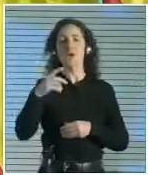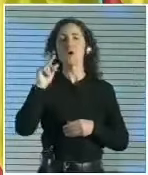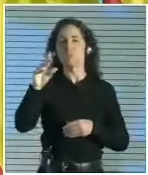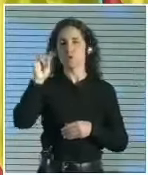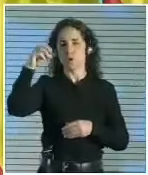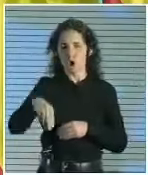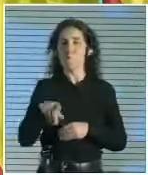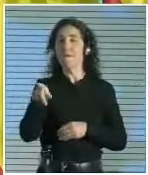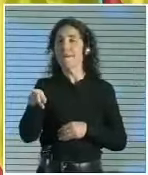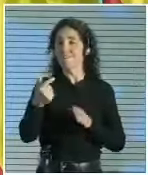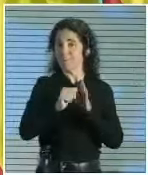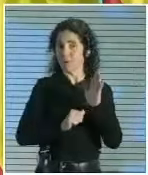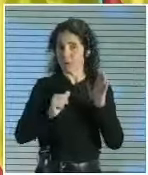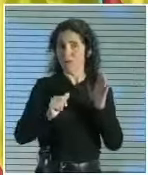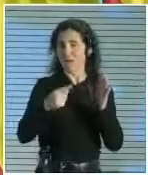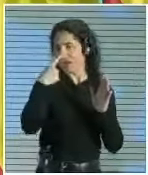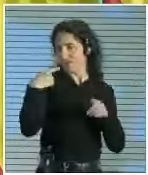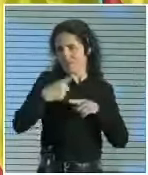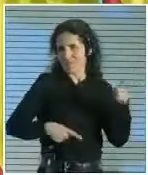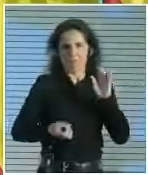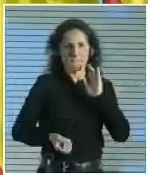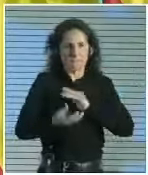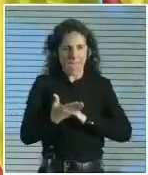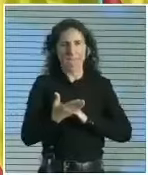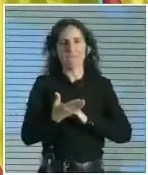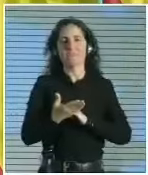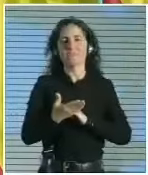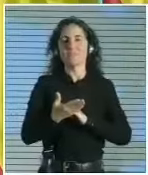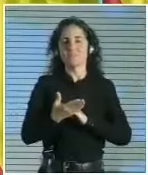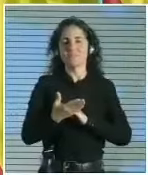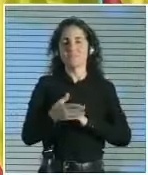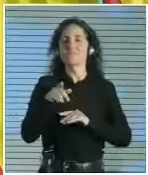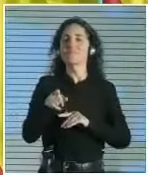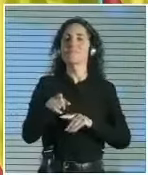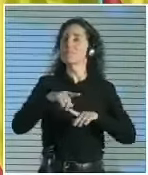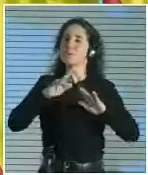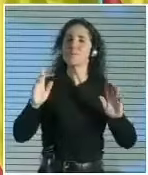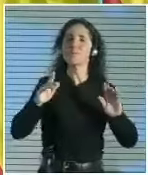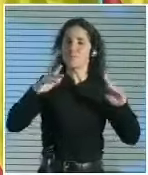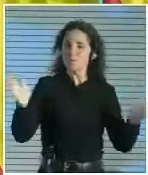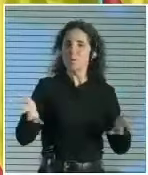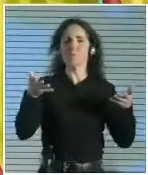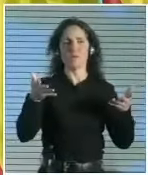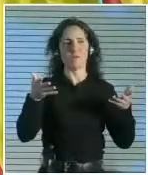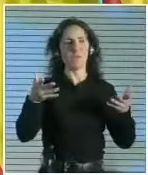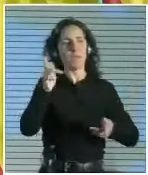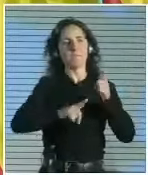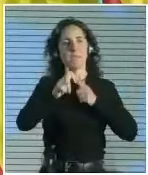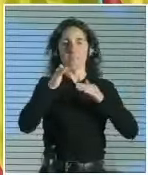half ago, and it promotes sustainable travel and connecting travelers with more